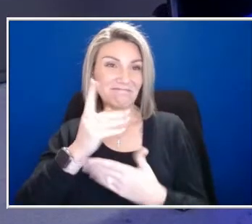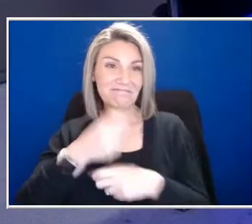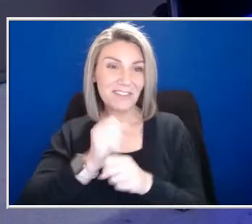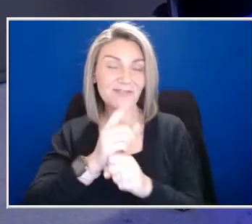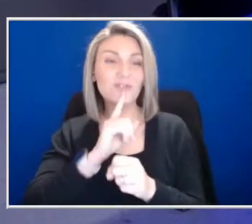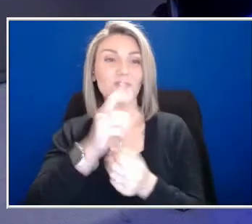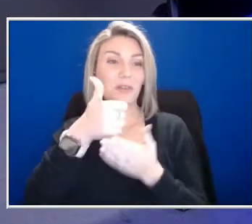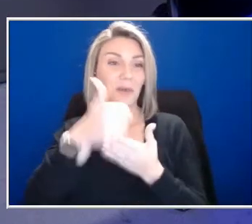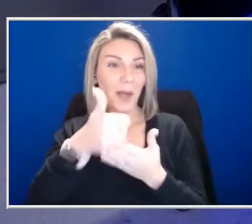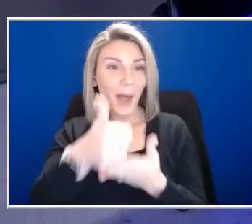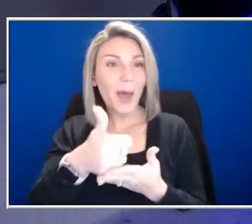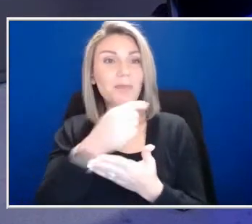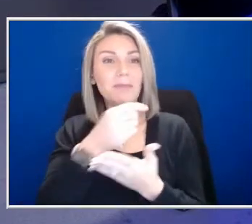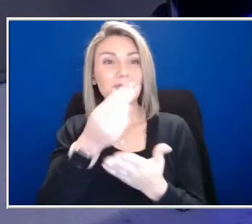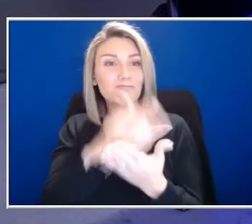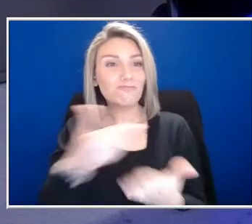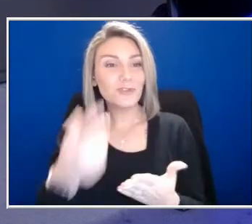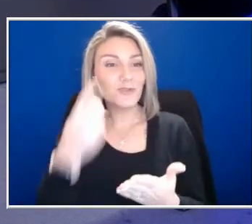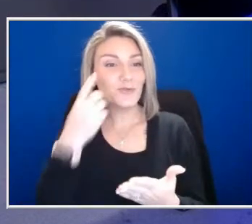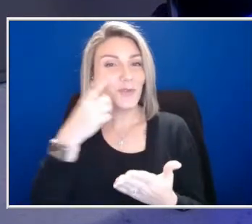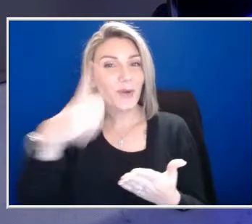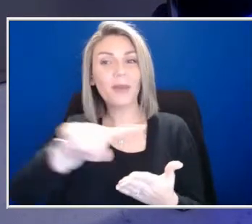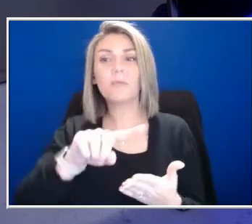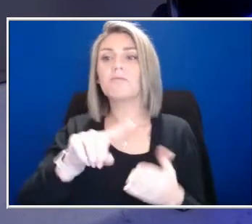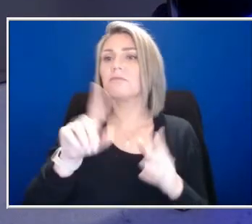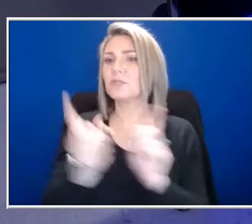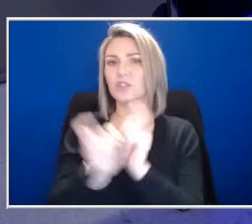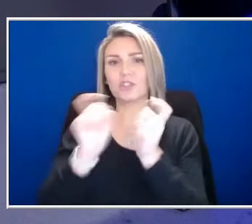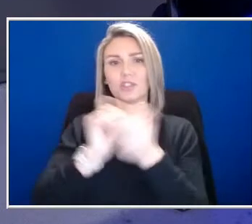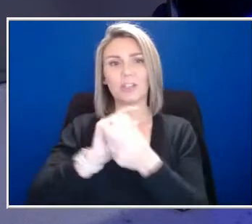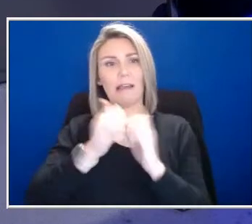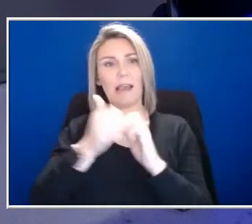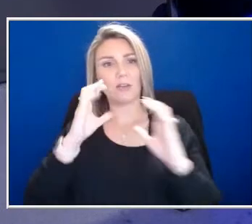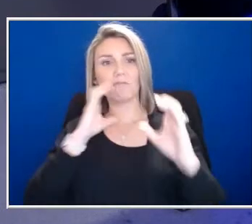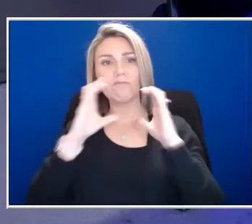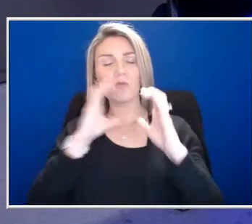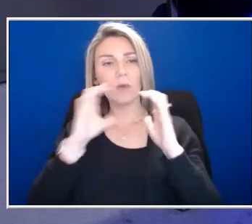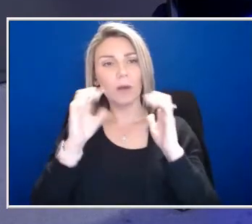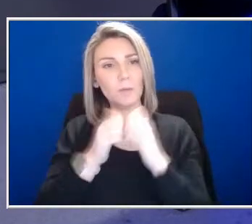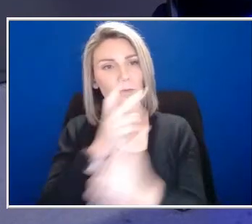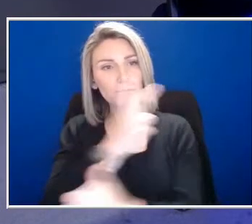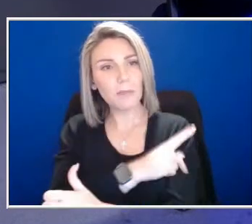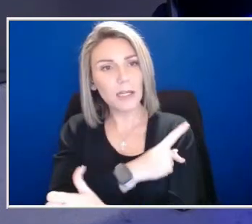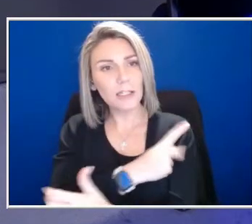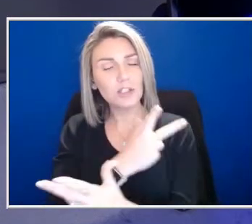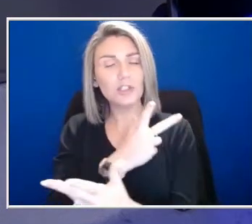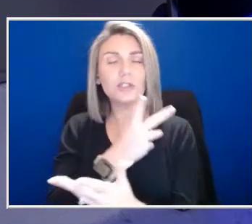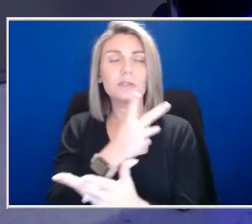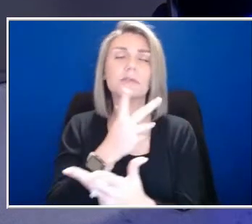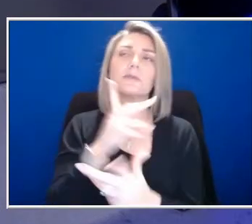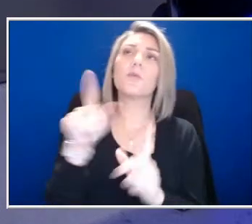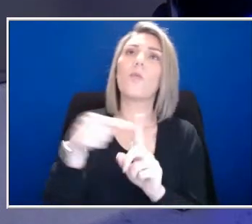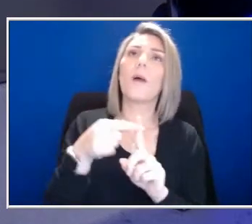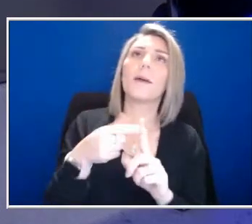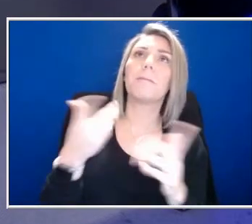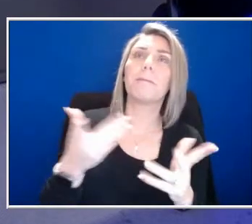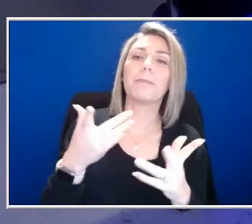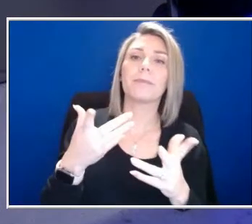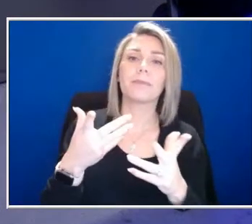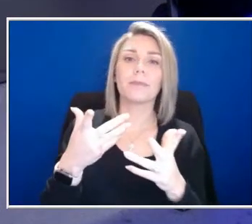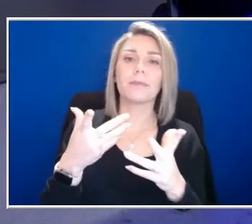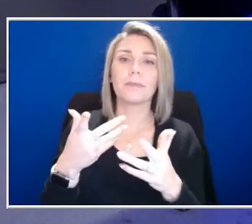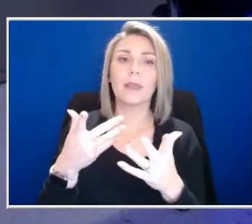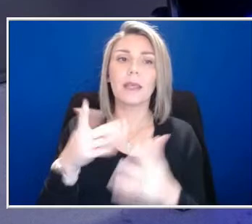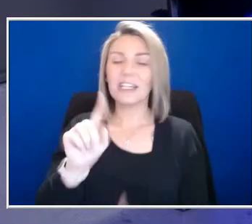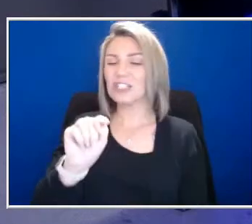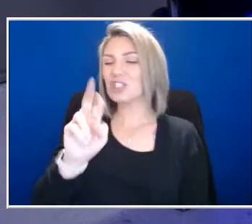resource for them. Does it change the way you communicate with patients when they have a terminal diagnosis,